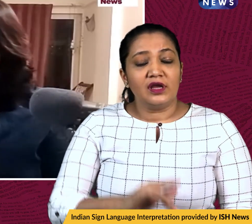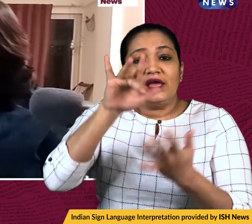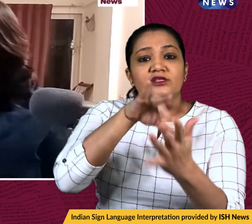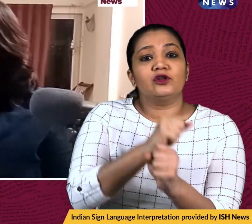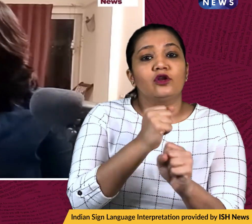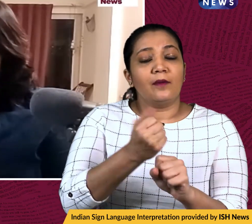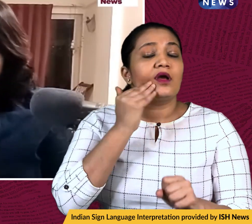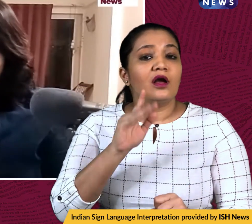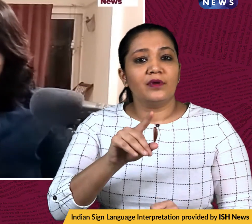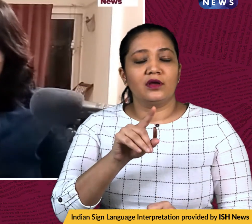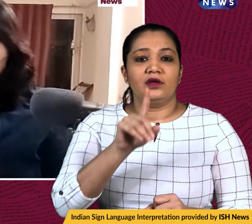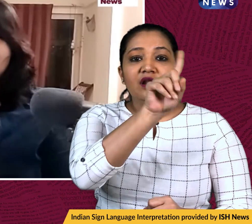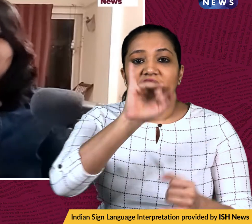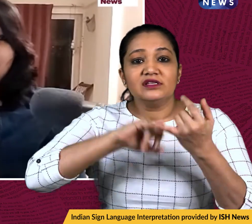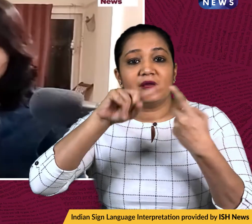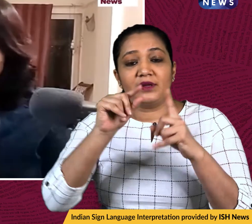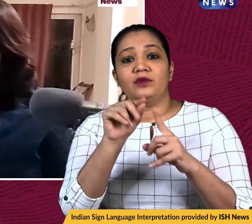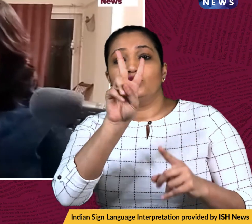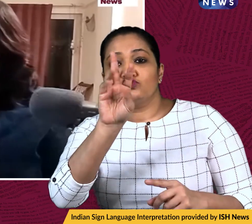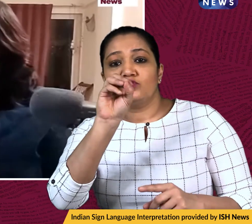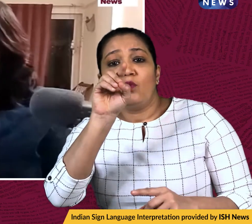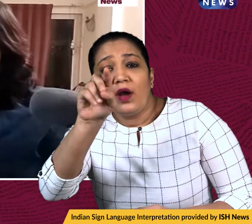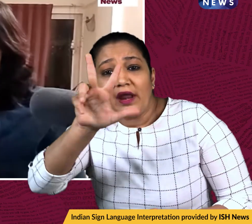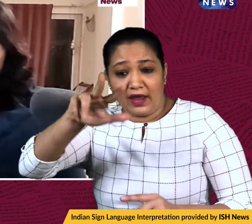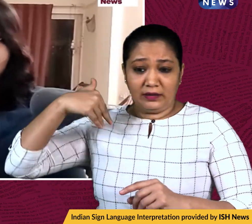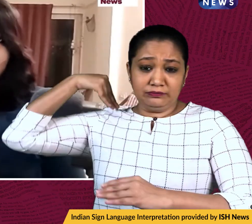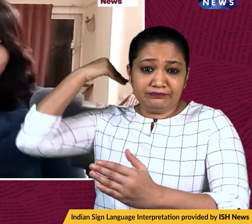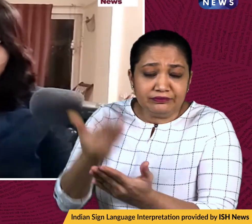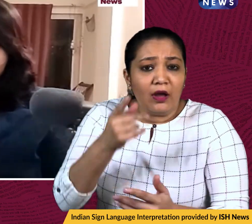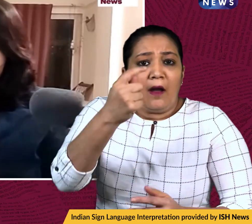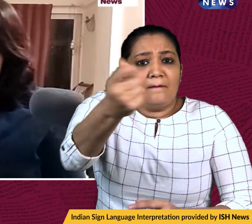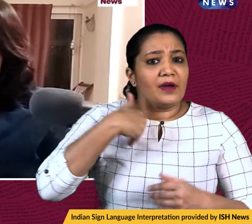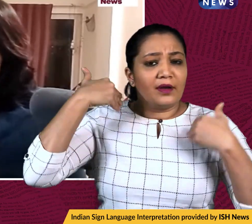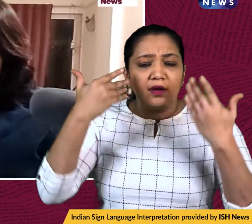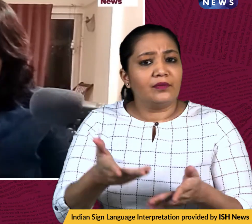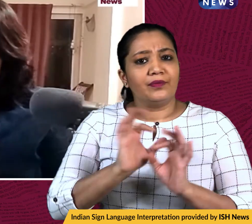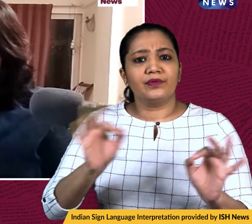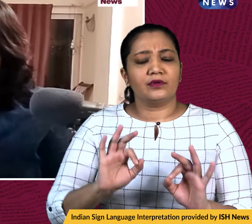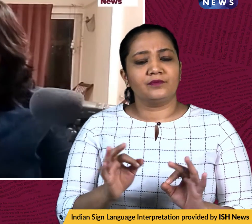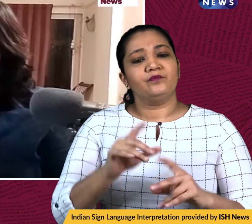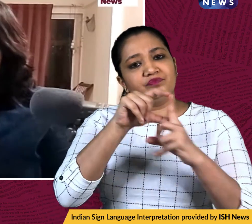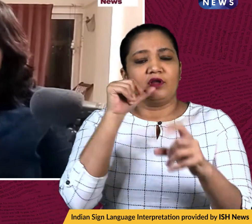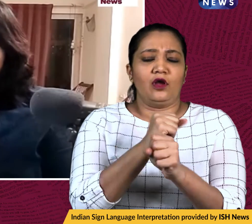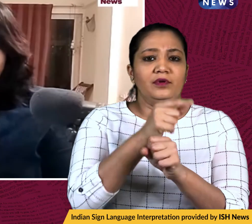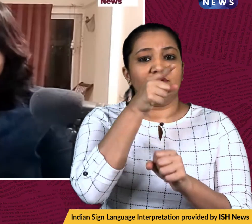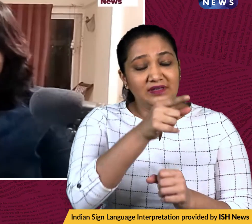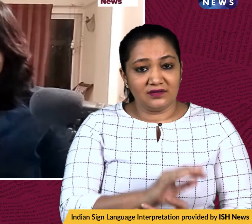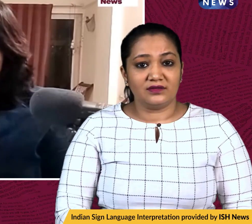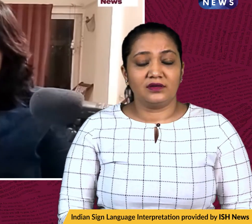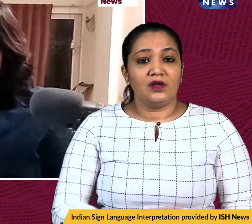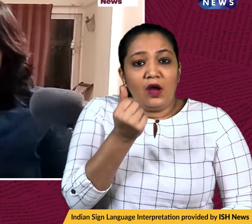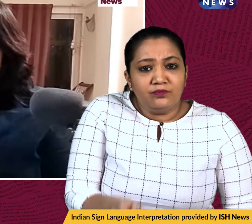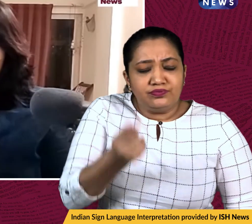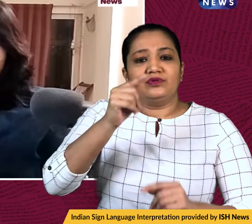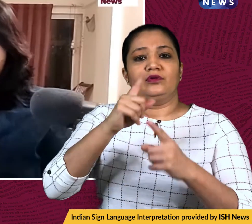central government on 11th of September 2018. We have not received the declared amount yet," end quote. They said that despite